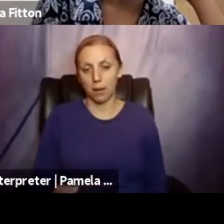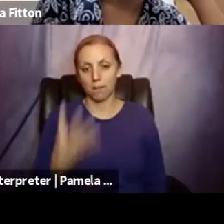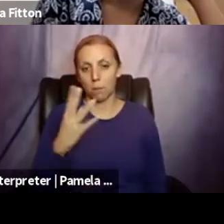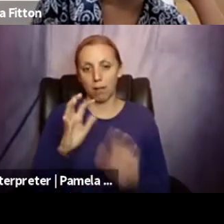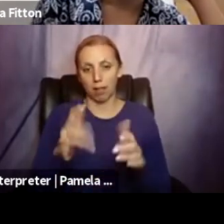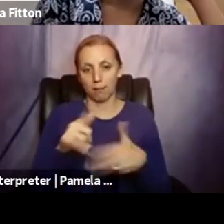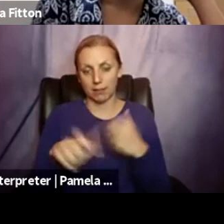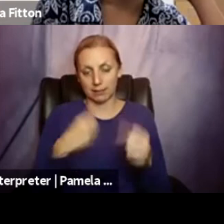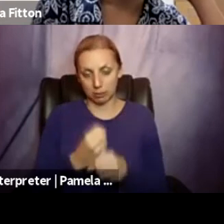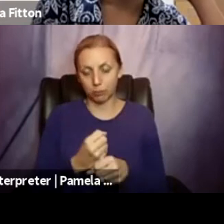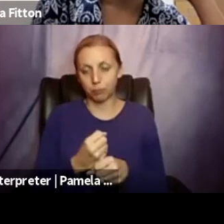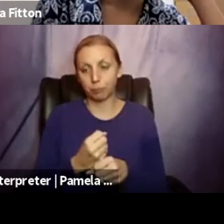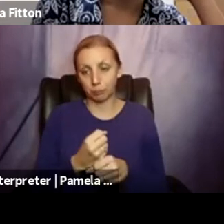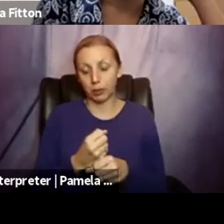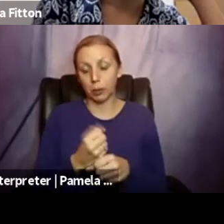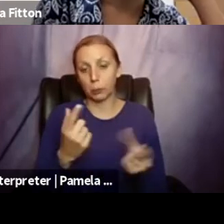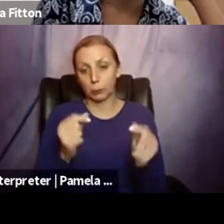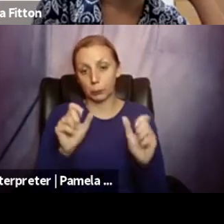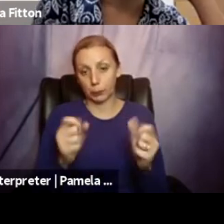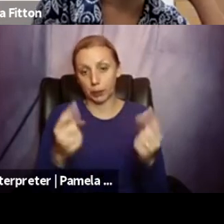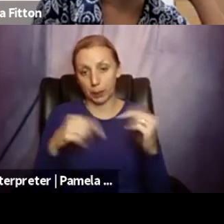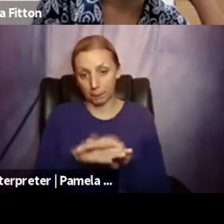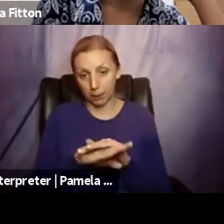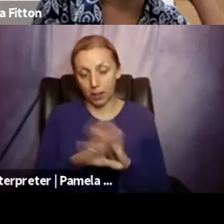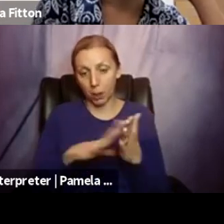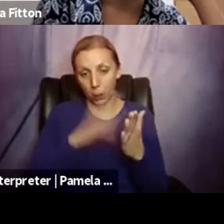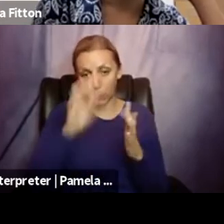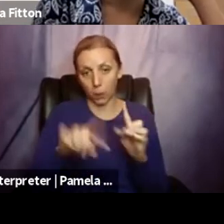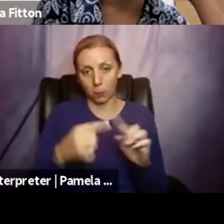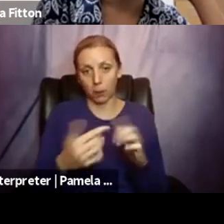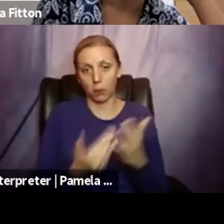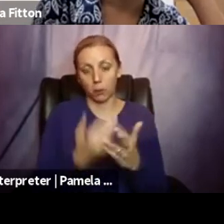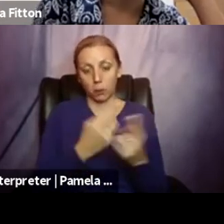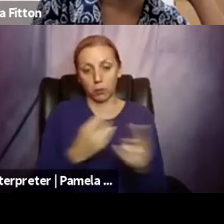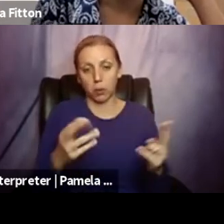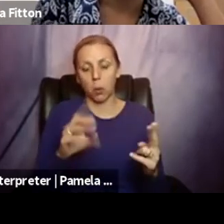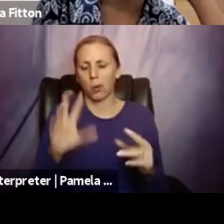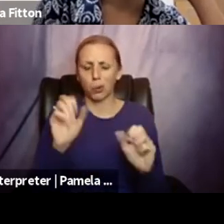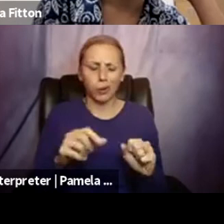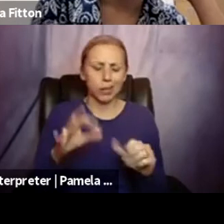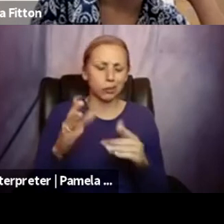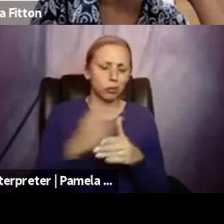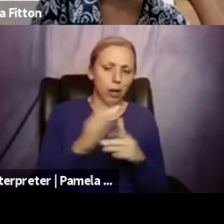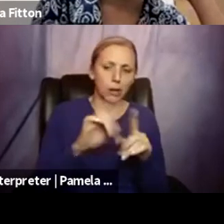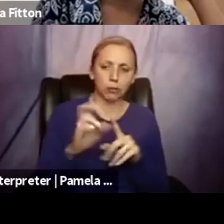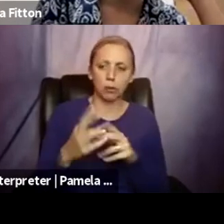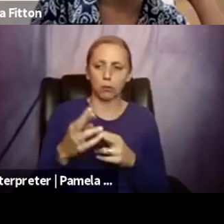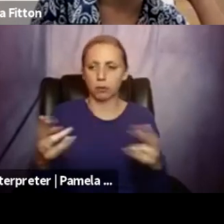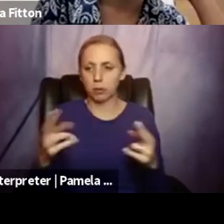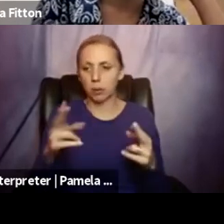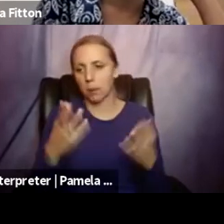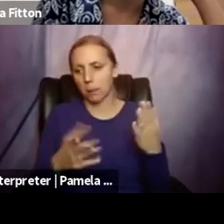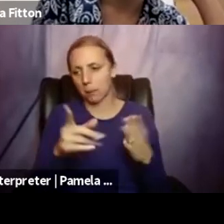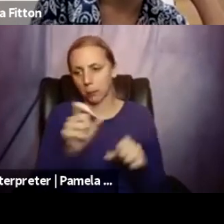season. So you can come by and learn about great new resources or contribute resources that maybe you're working